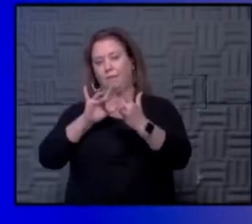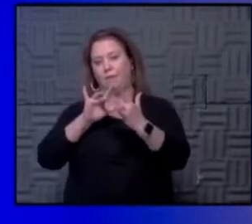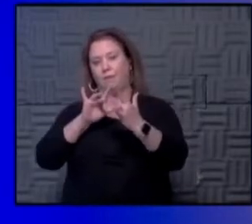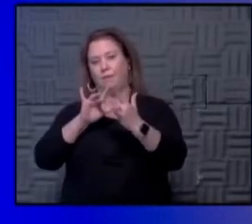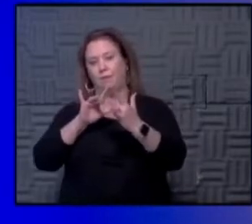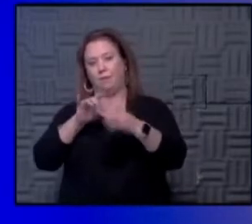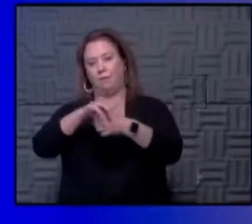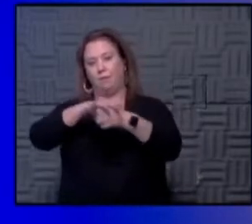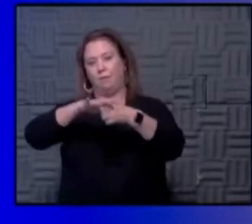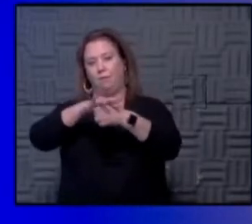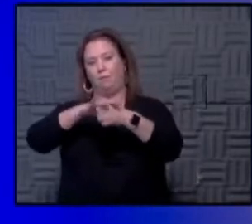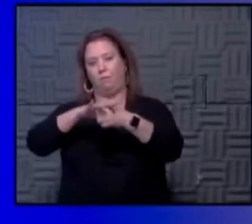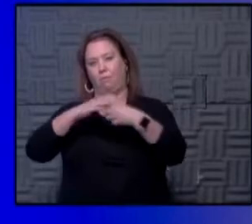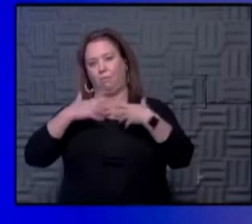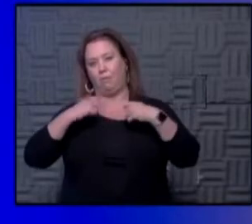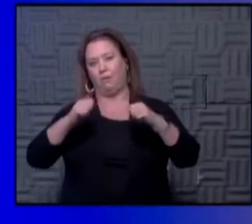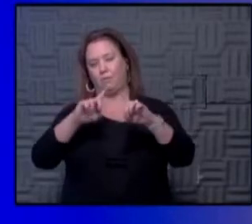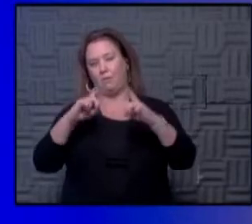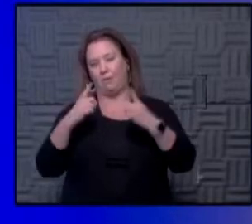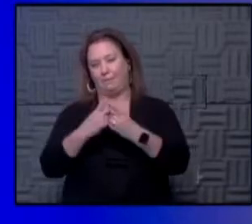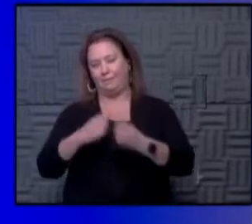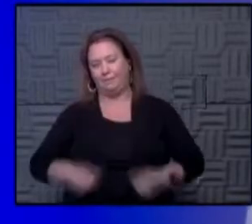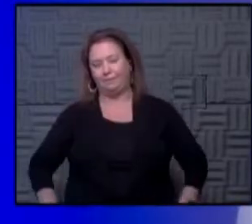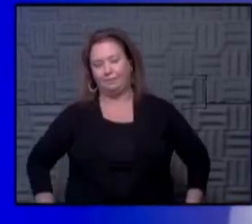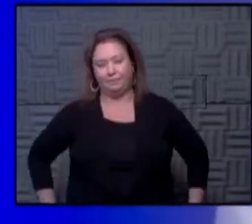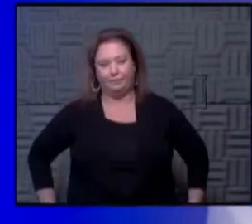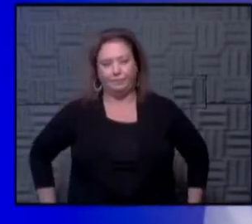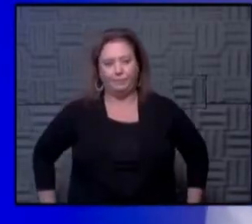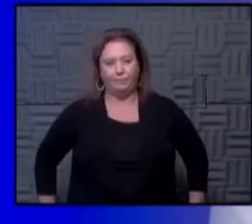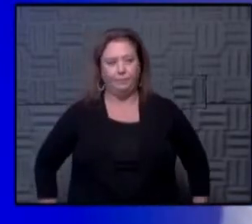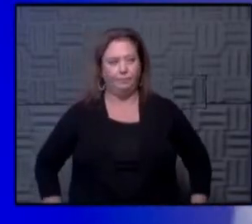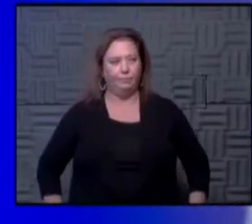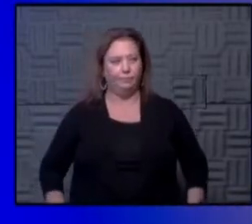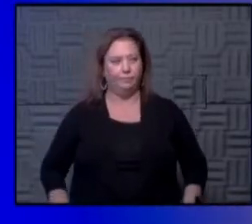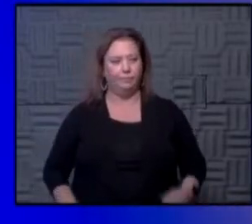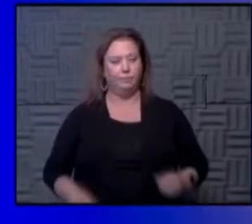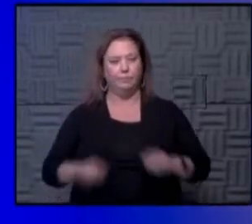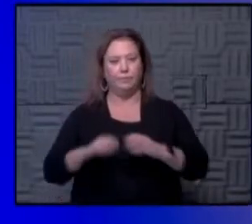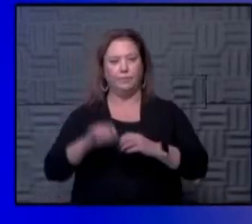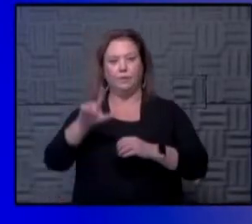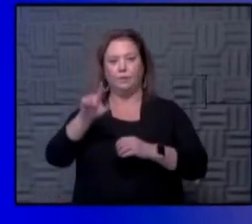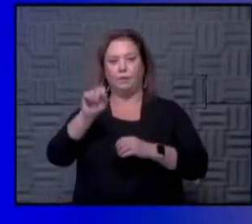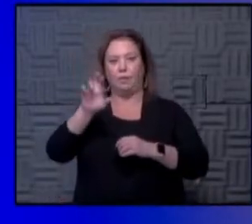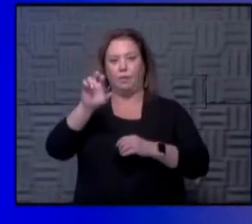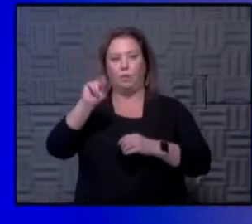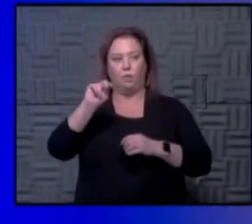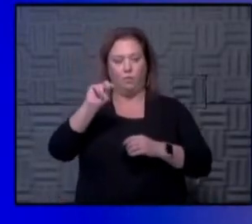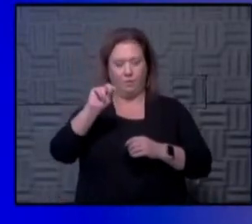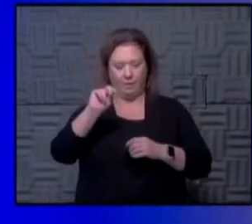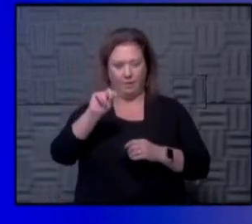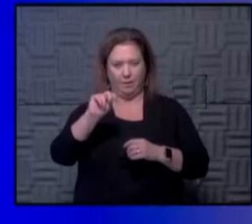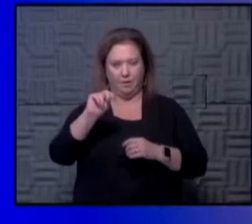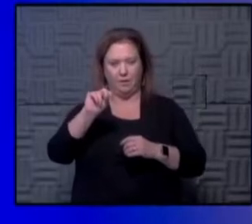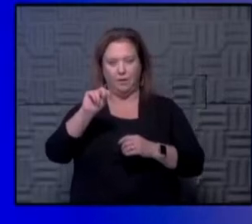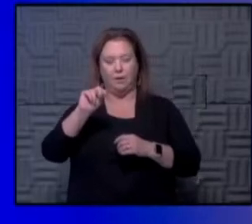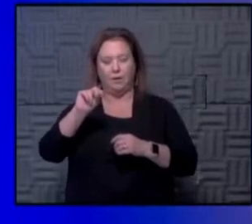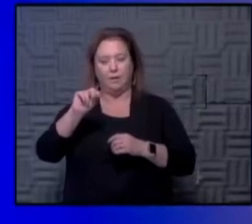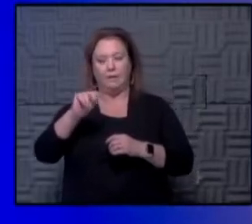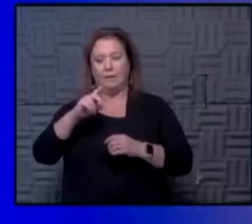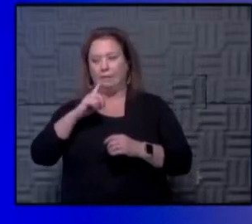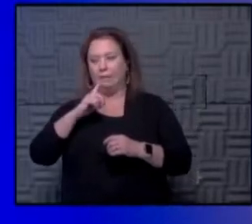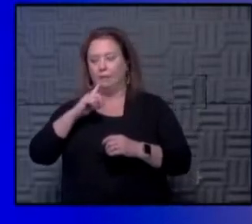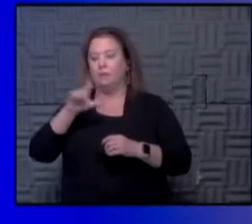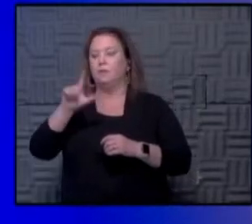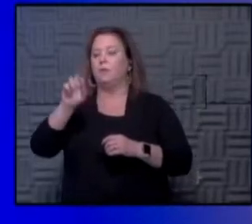the local health department to look for some guidance on that as well. I want to squeeze in a question by Lauren, and then we'll do the final three. Laura is